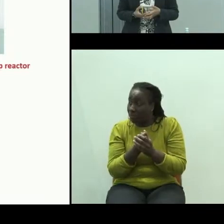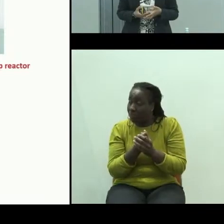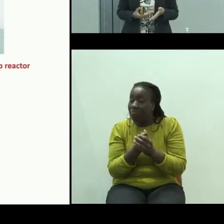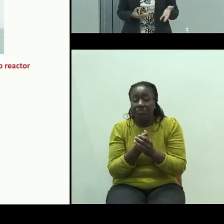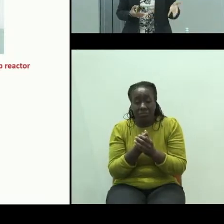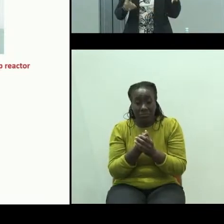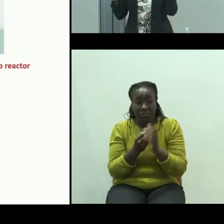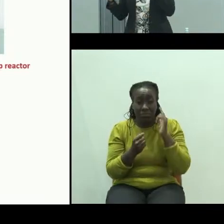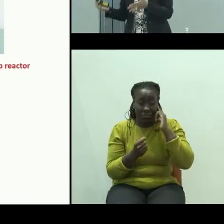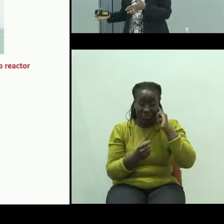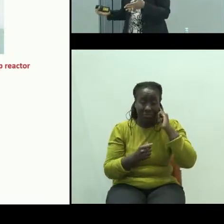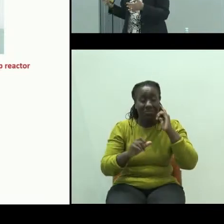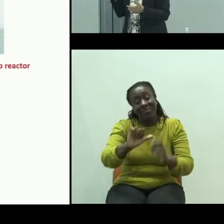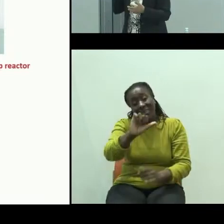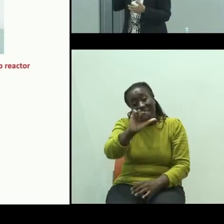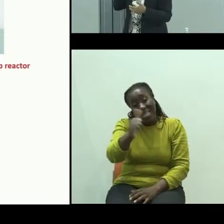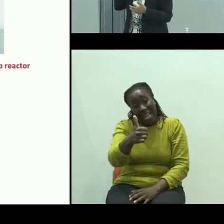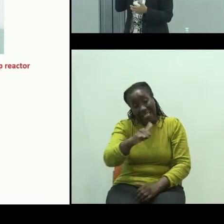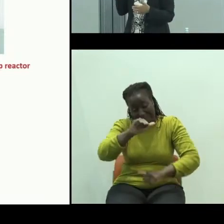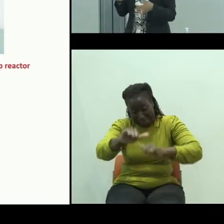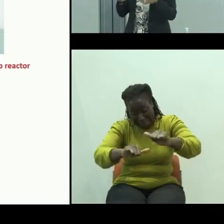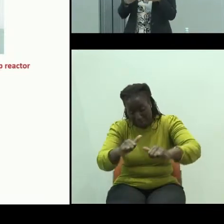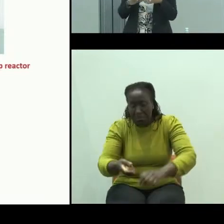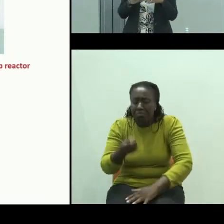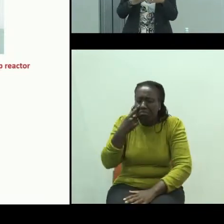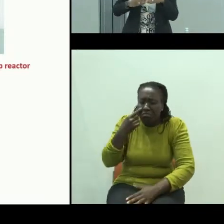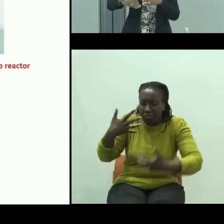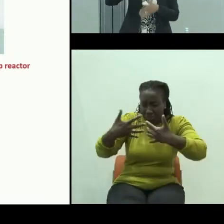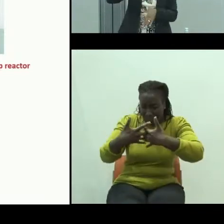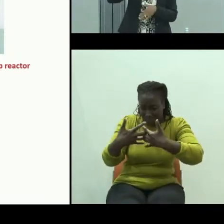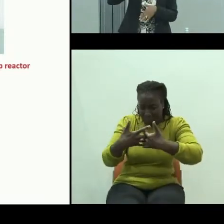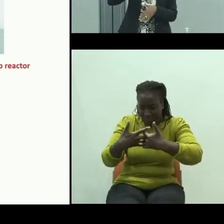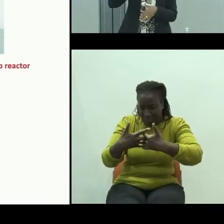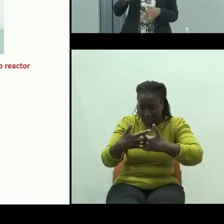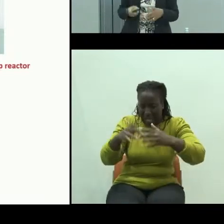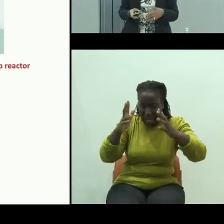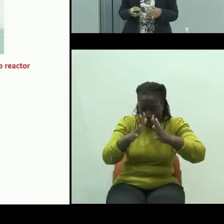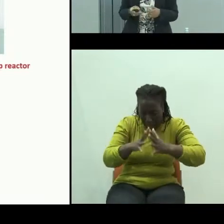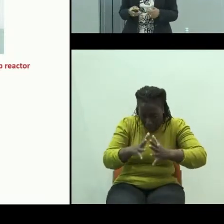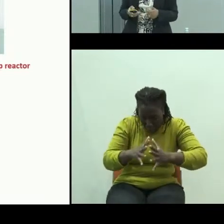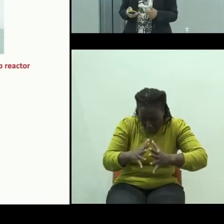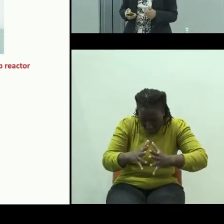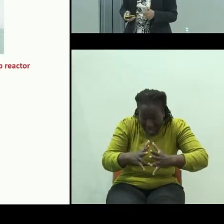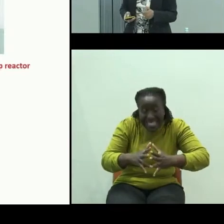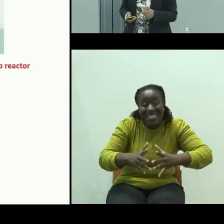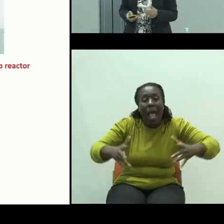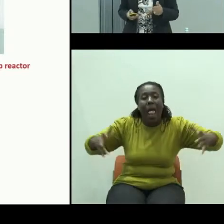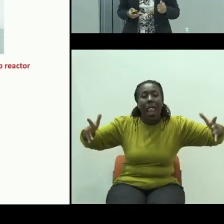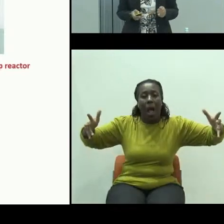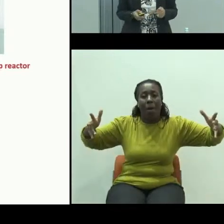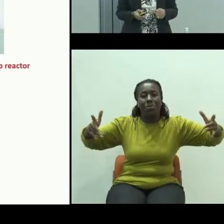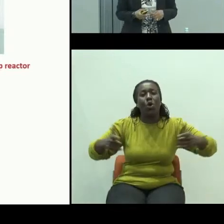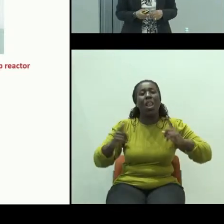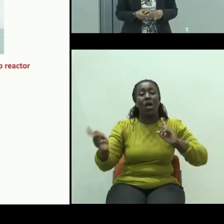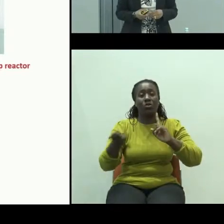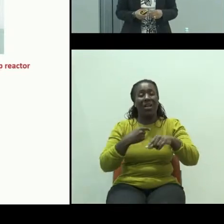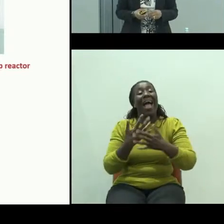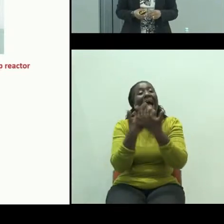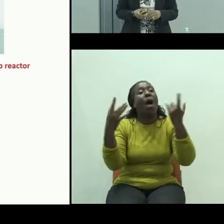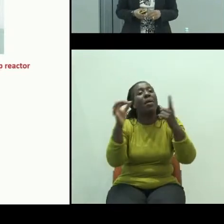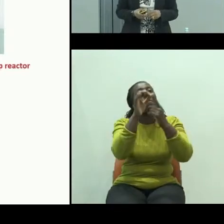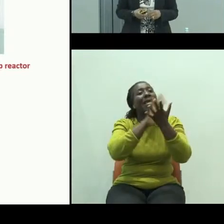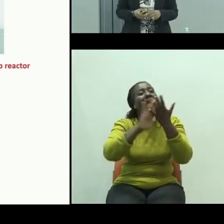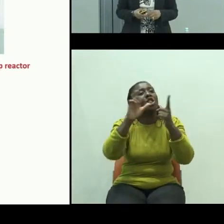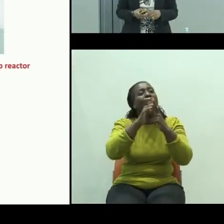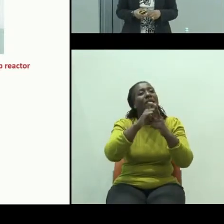produced. And then the next step was to look at how this might scale up into a larger reactor. Okay, how many PhD students